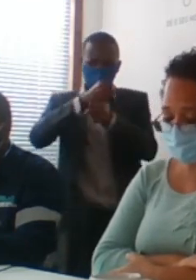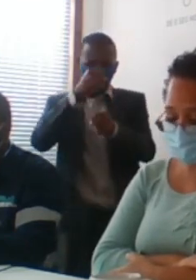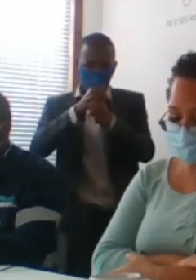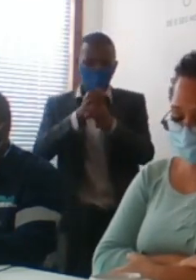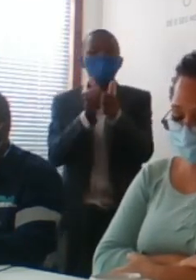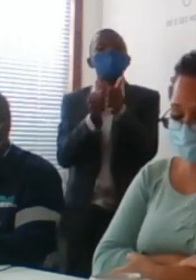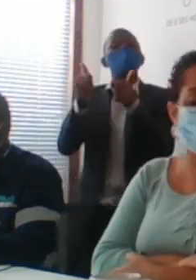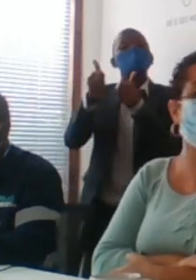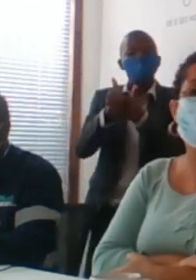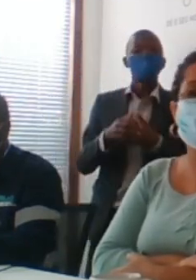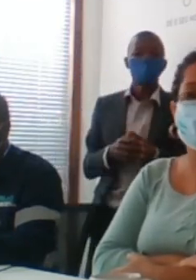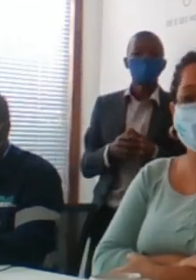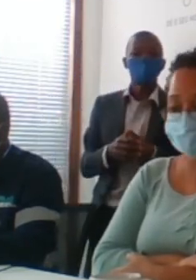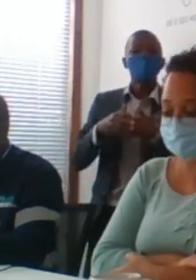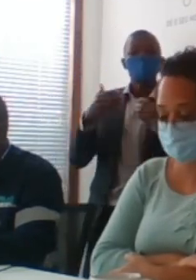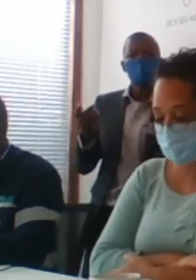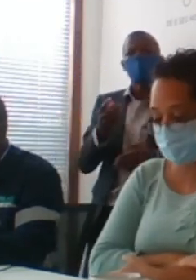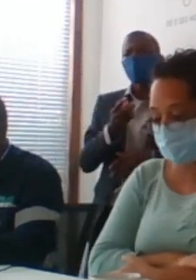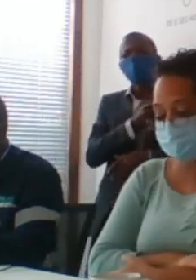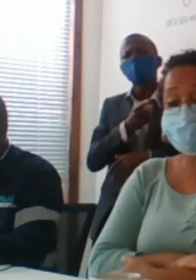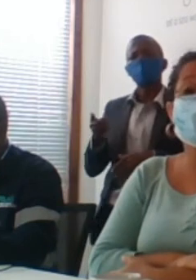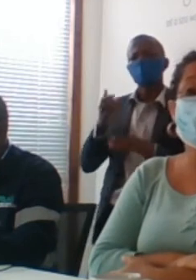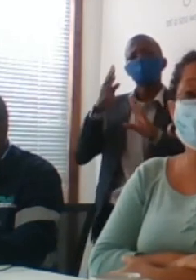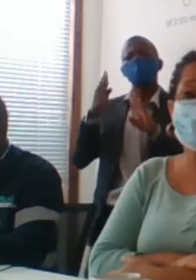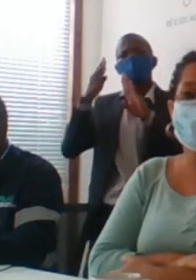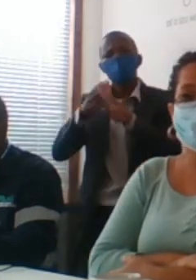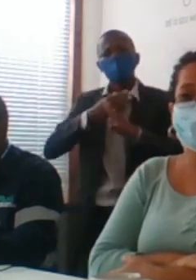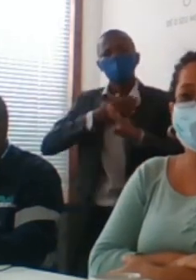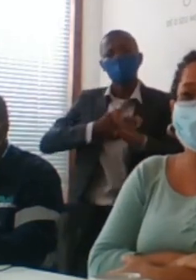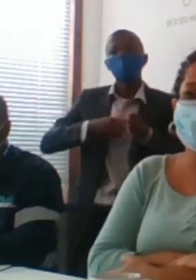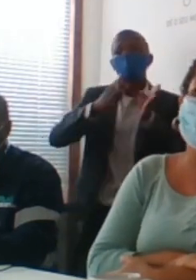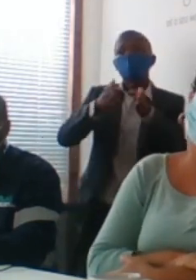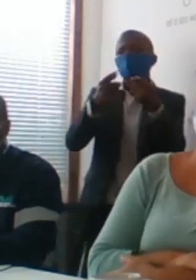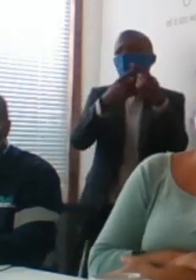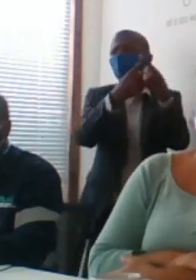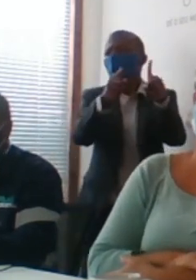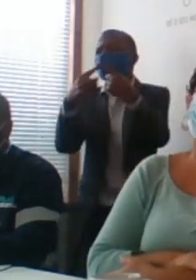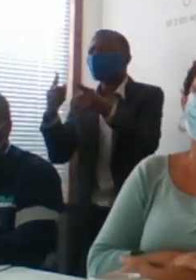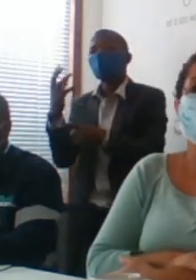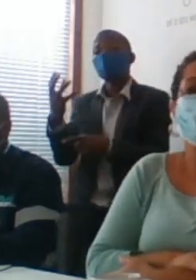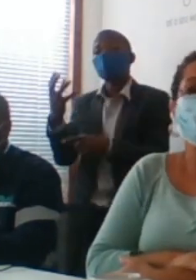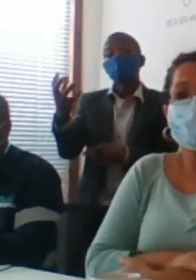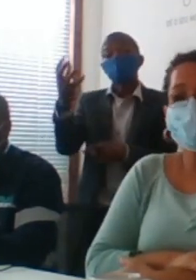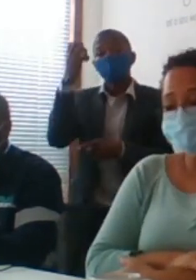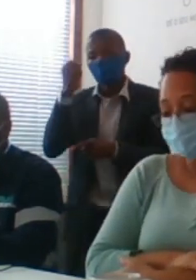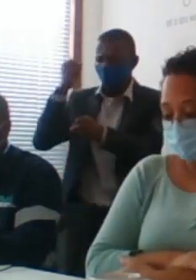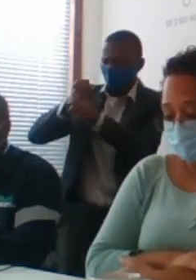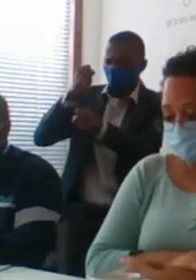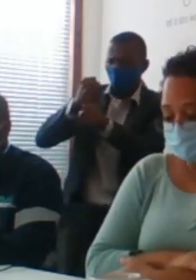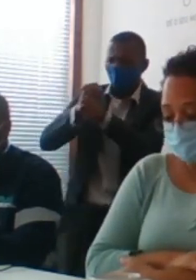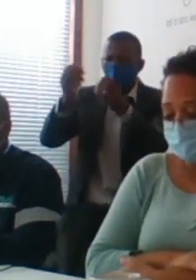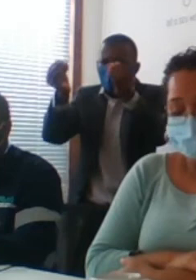passionately making sure that people with disabilities are trained and are having a technical degree, and they